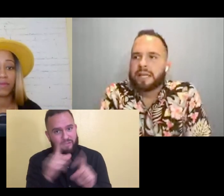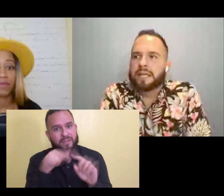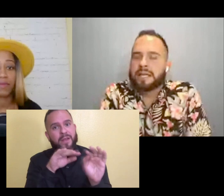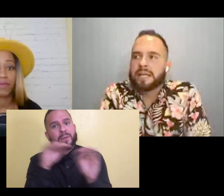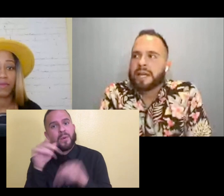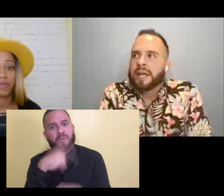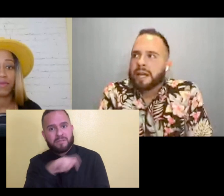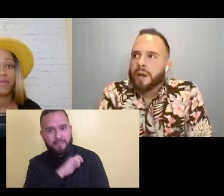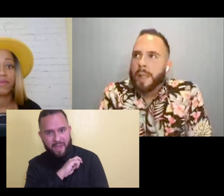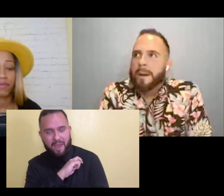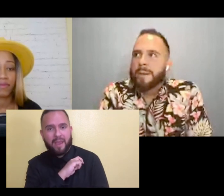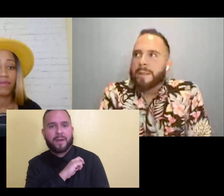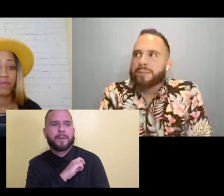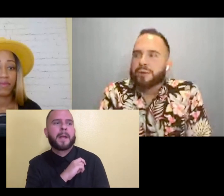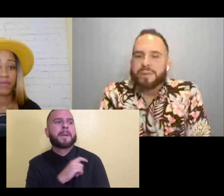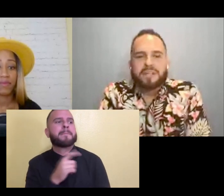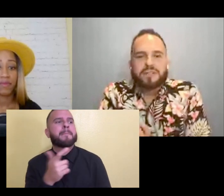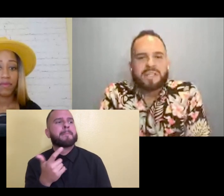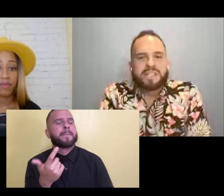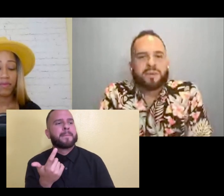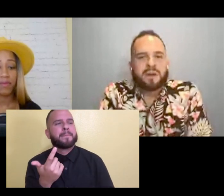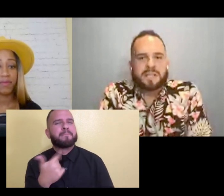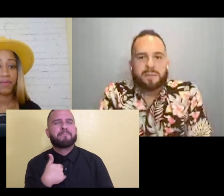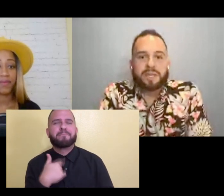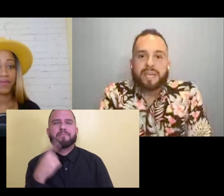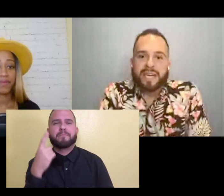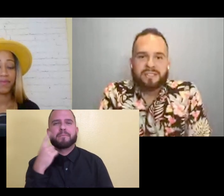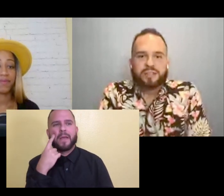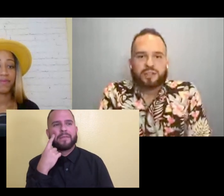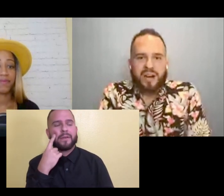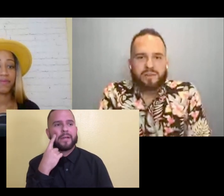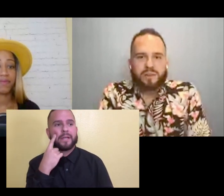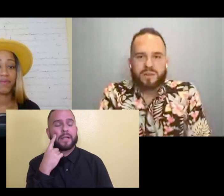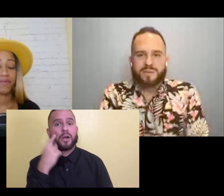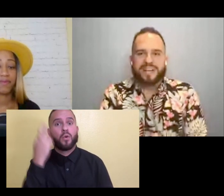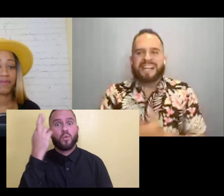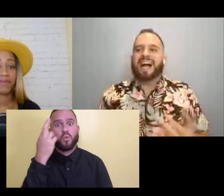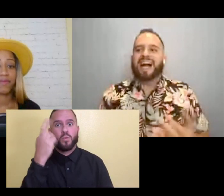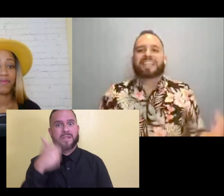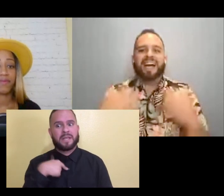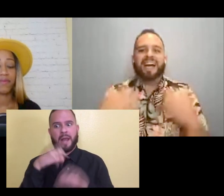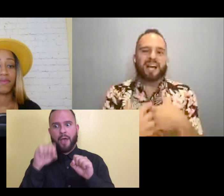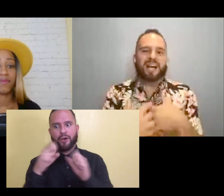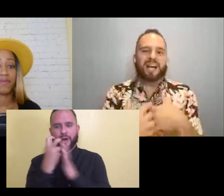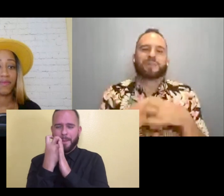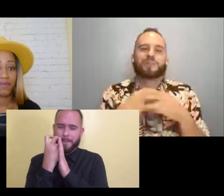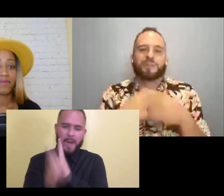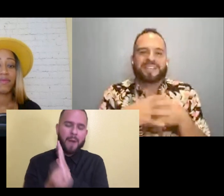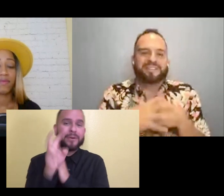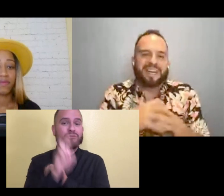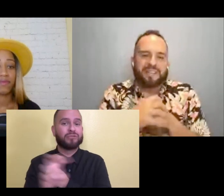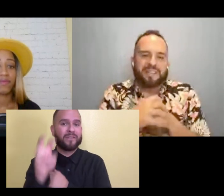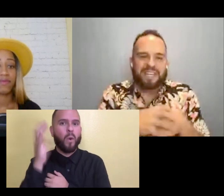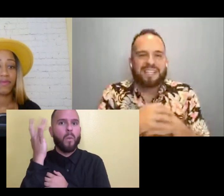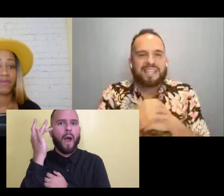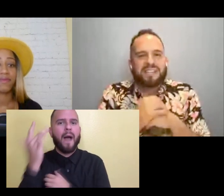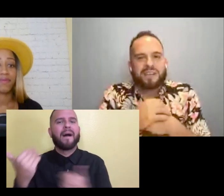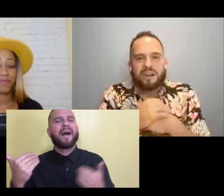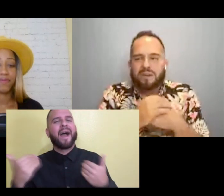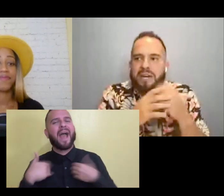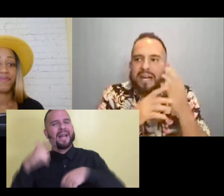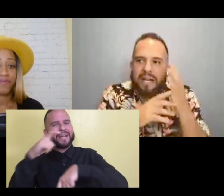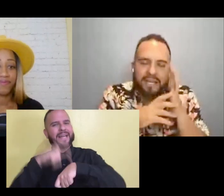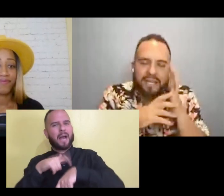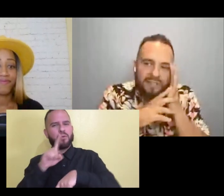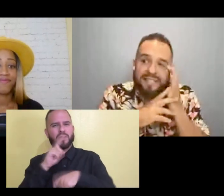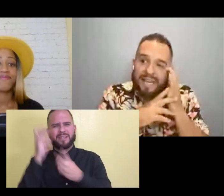I think the biggest reason why I was able to get into travel was because I had time to reevaluate.